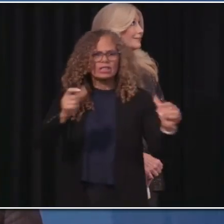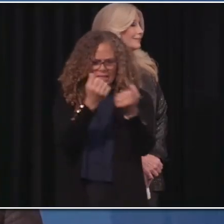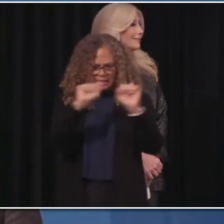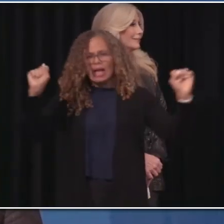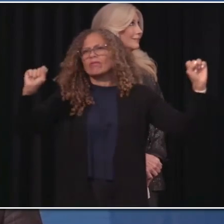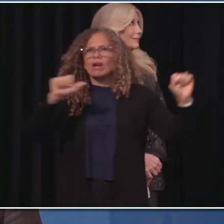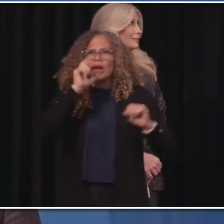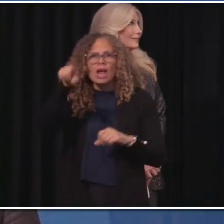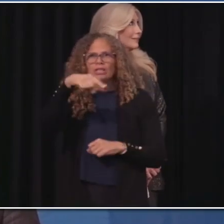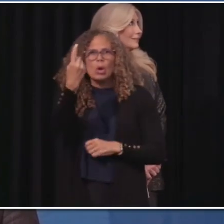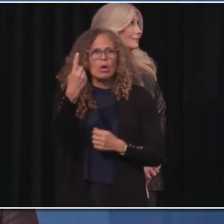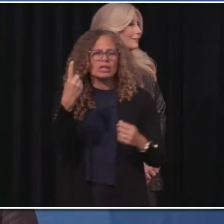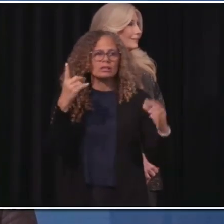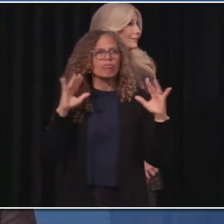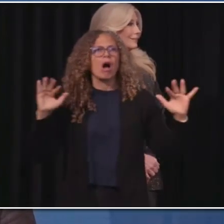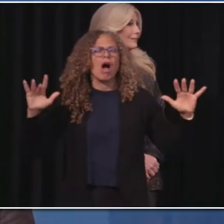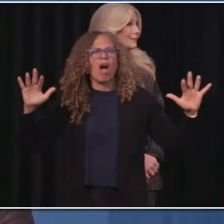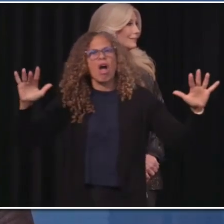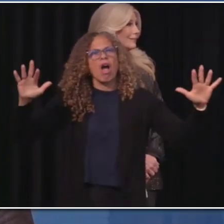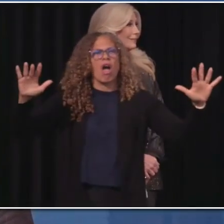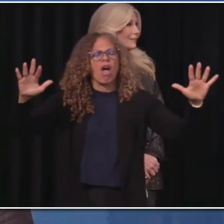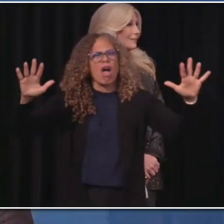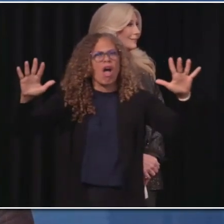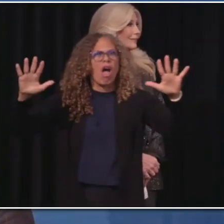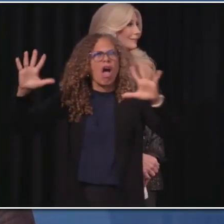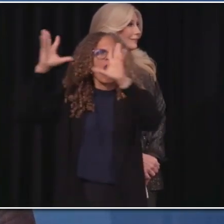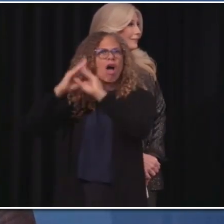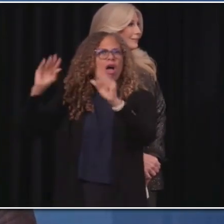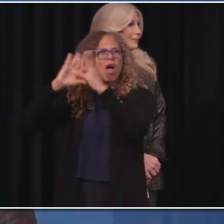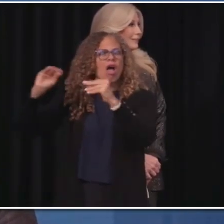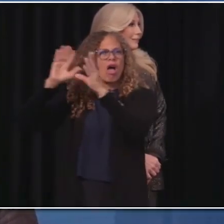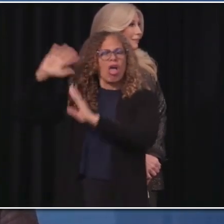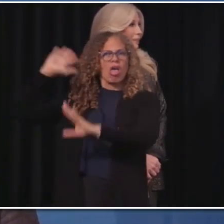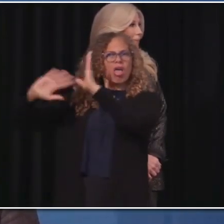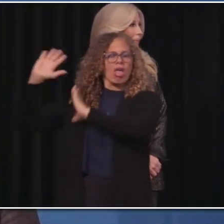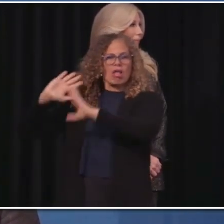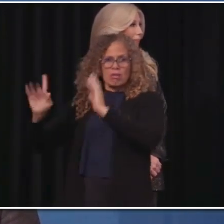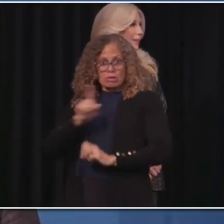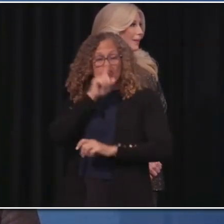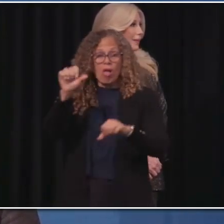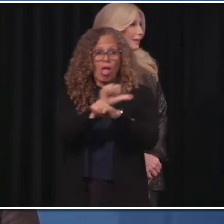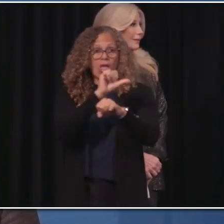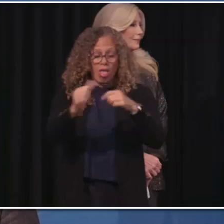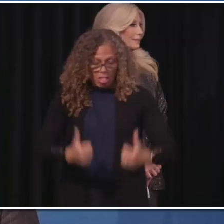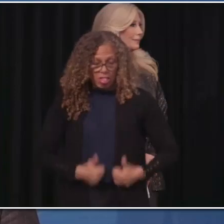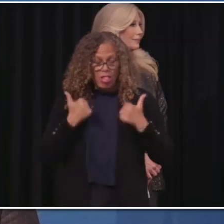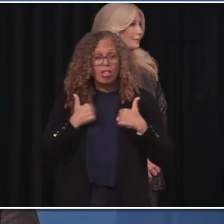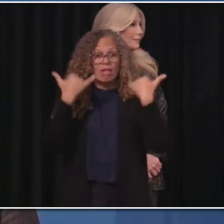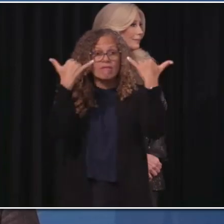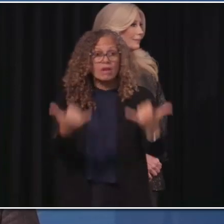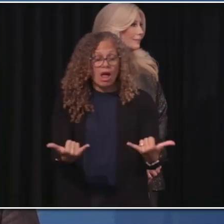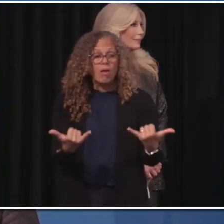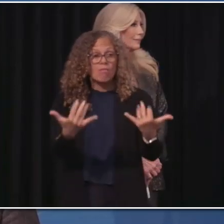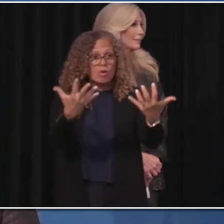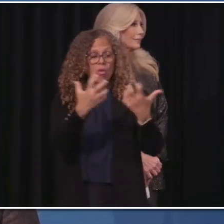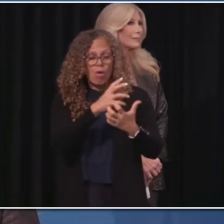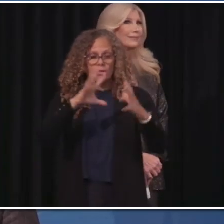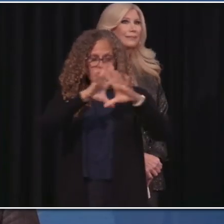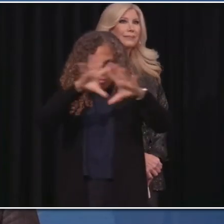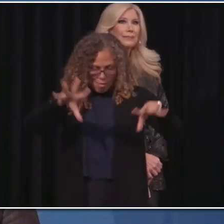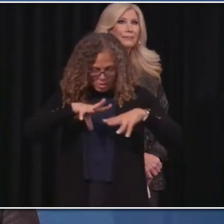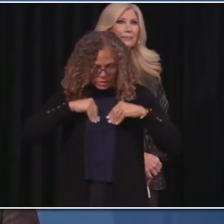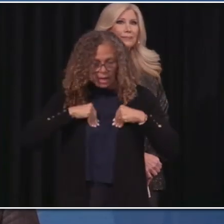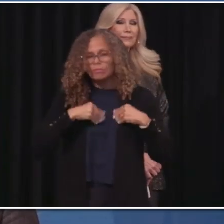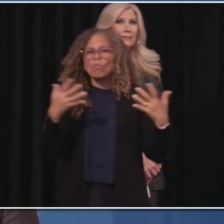not just echoes from the past, but living values, inviting us to embody